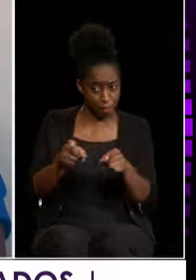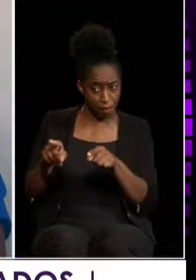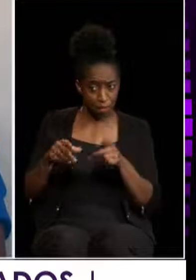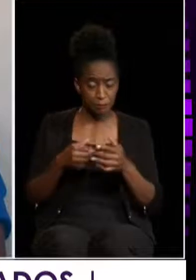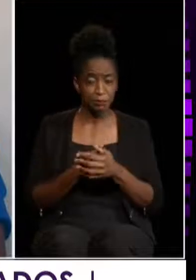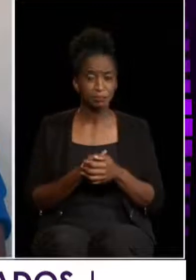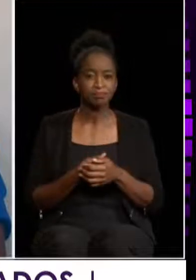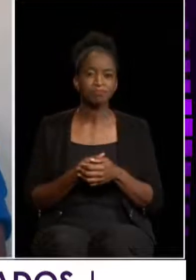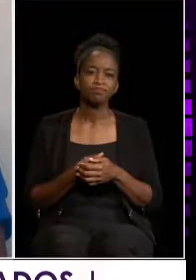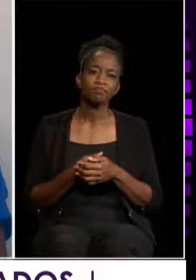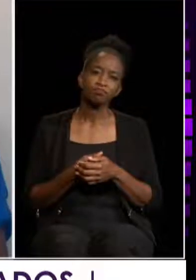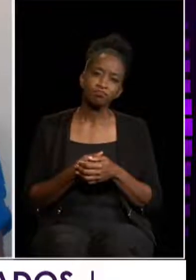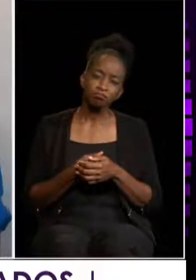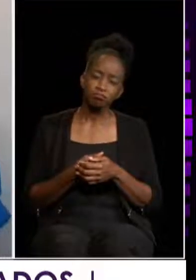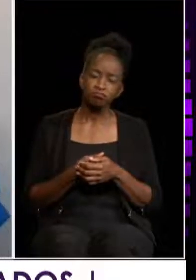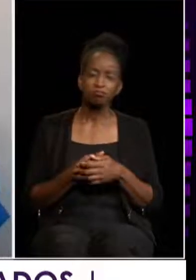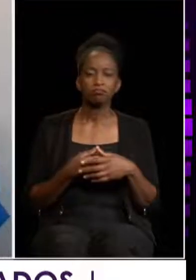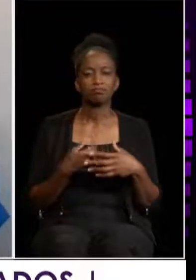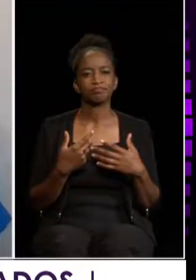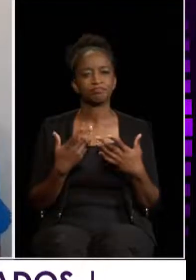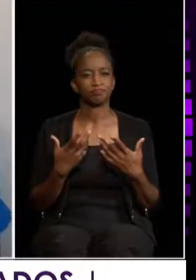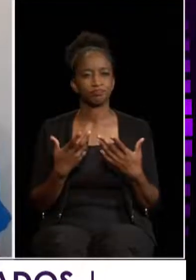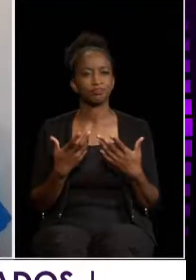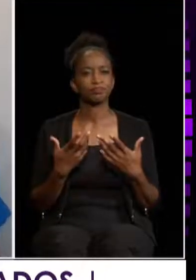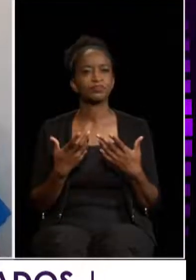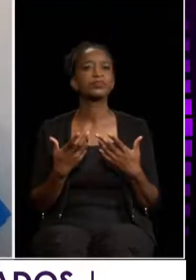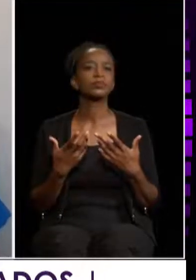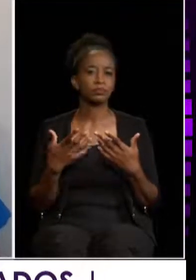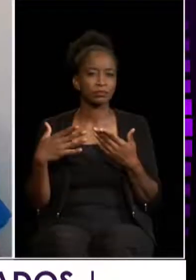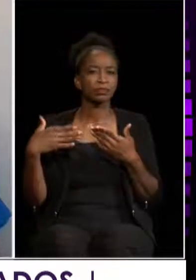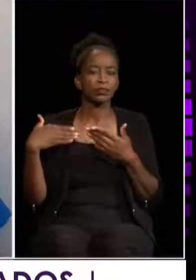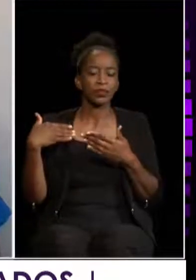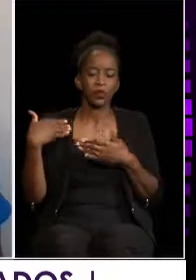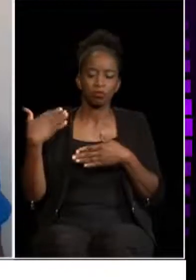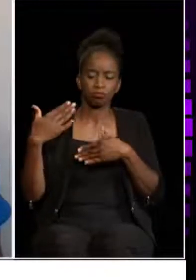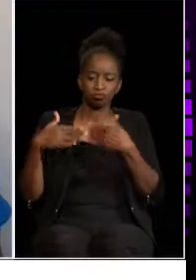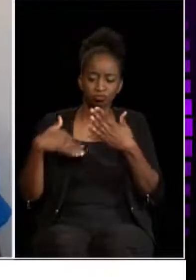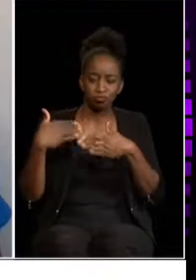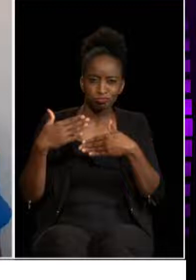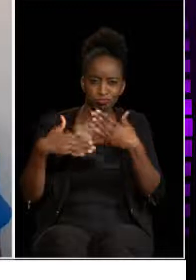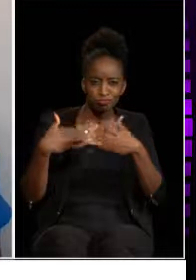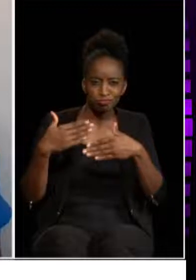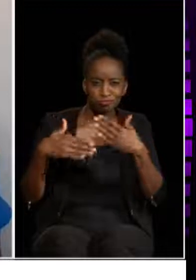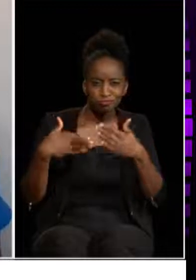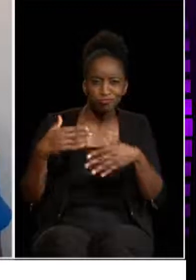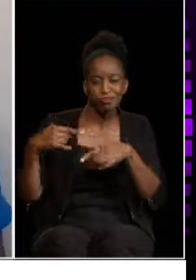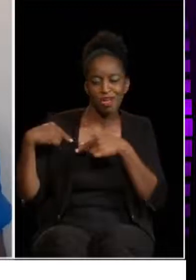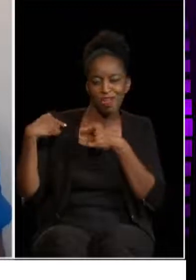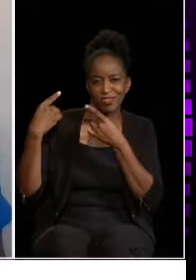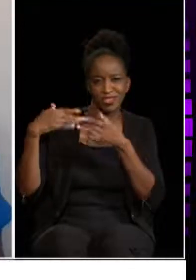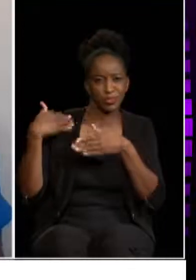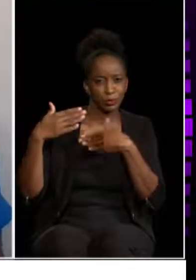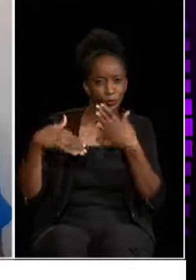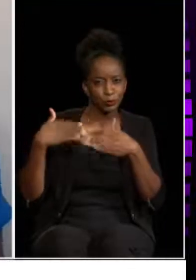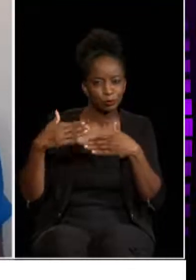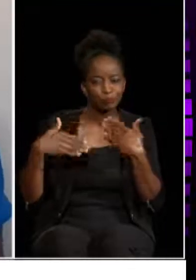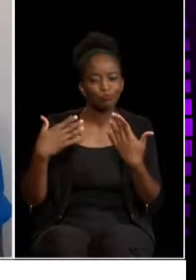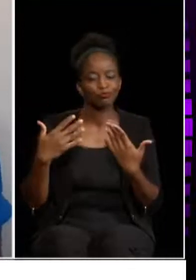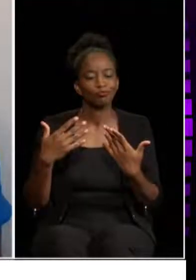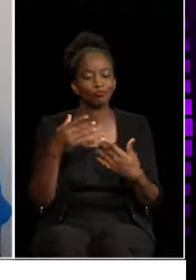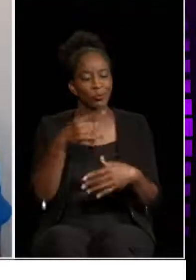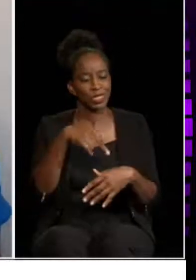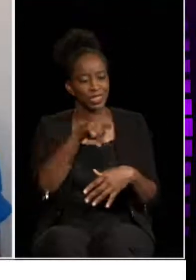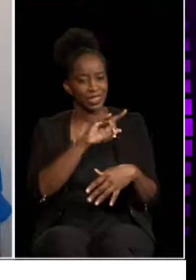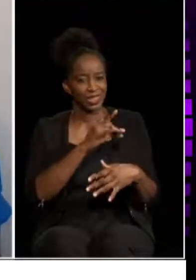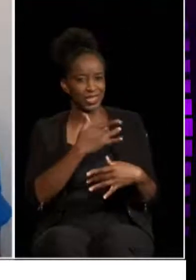has, the relationship has gotten better over the years. Usually we would have to sometimes go